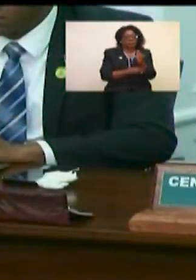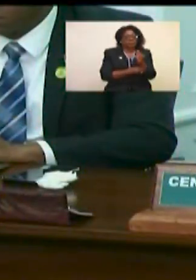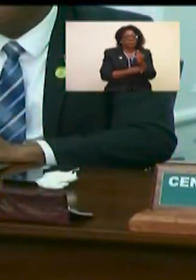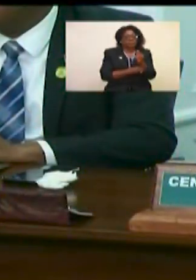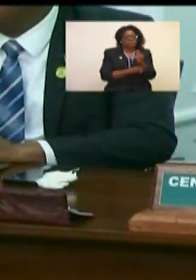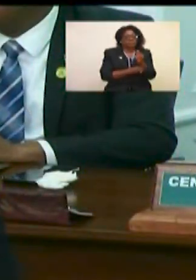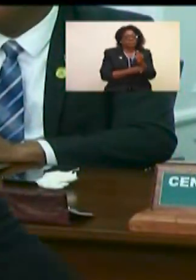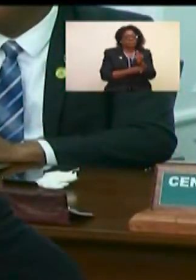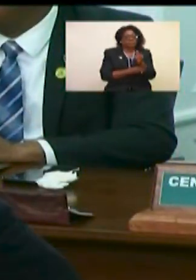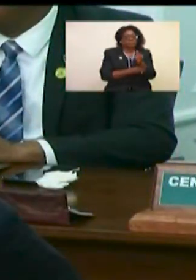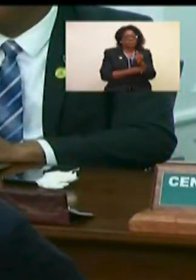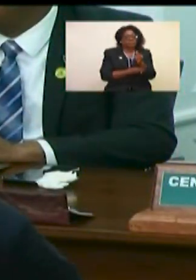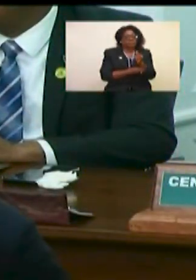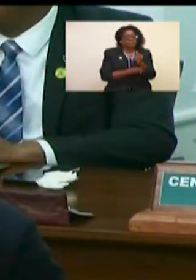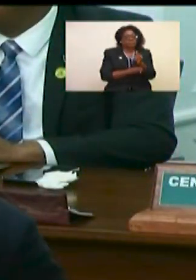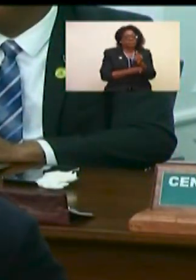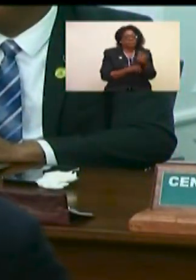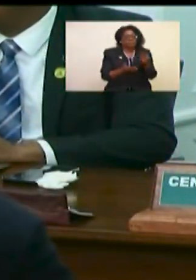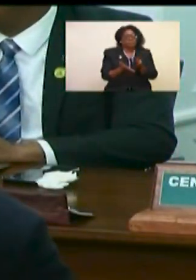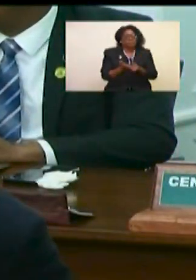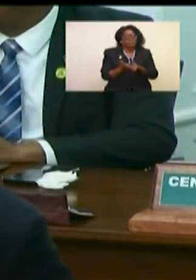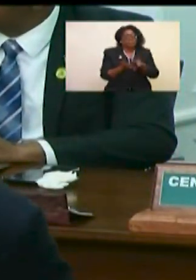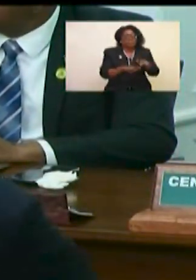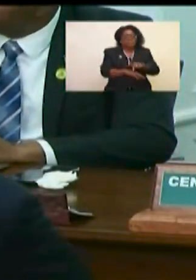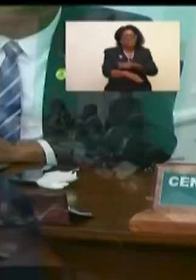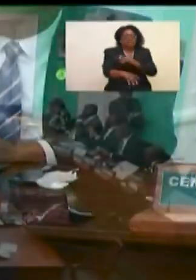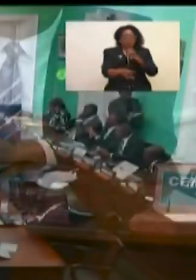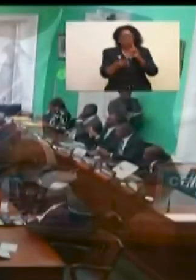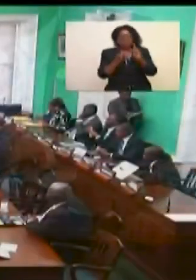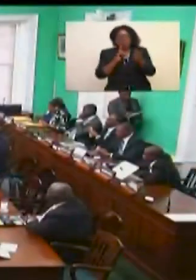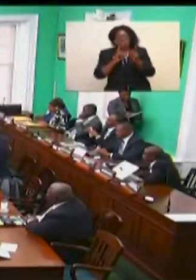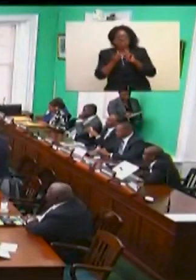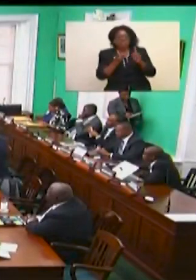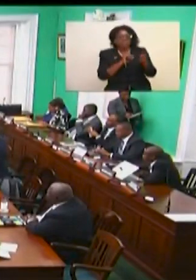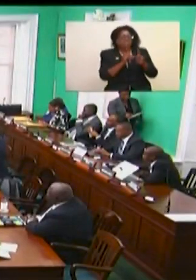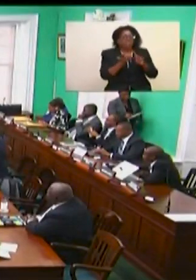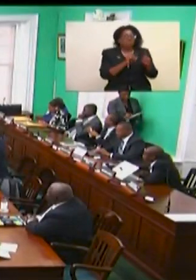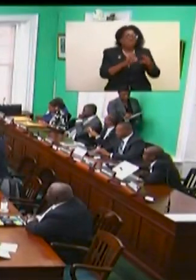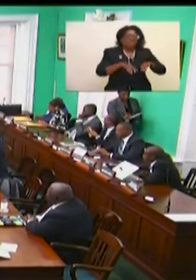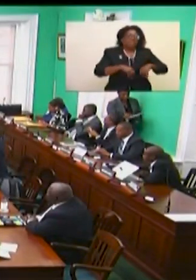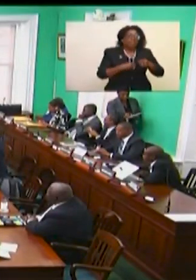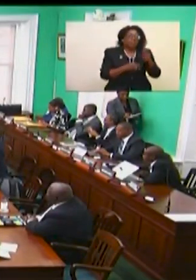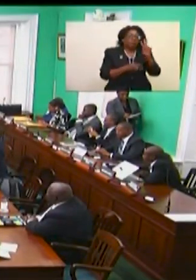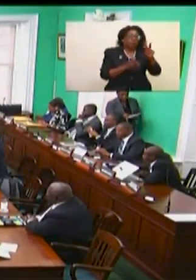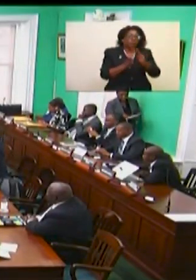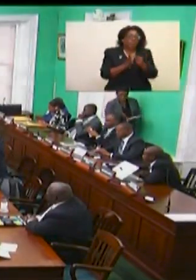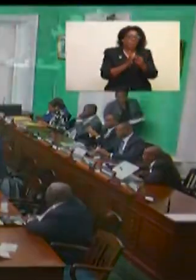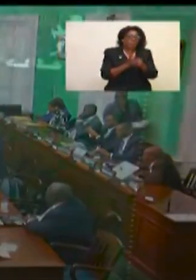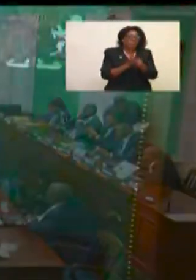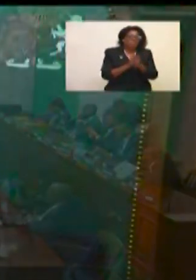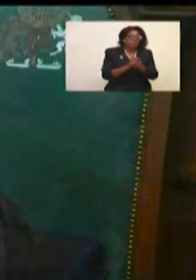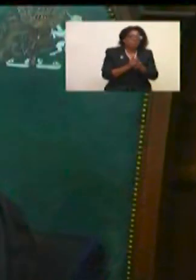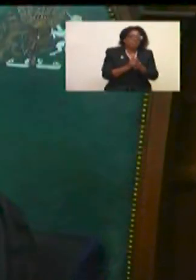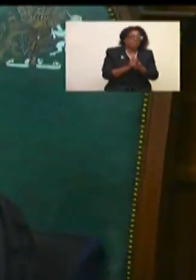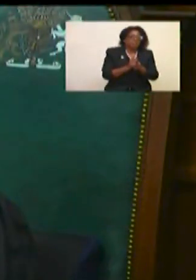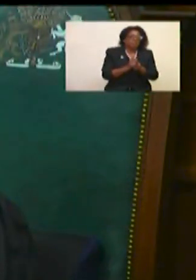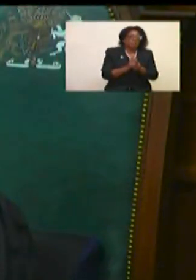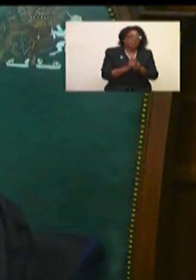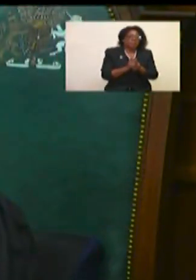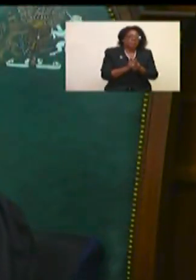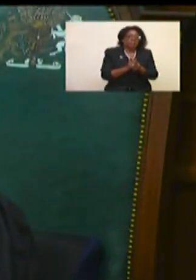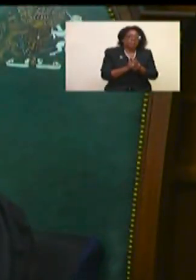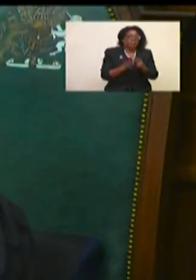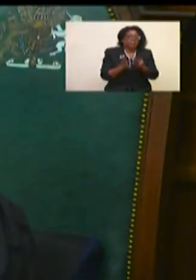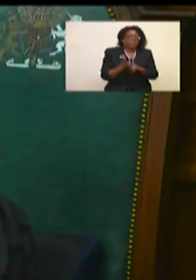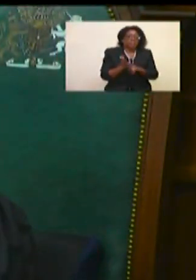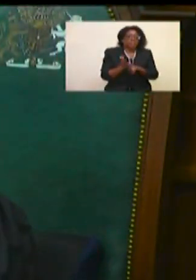Now, this is a long discussion. Madam Speaker, I'm not going to be I will long. Give you 2 minutes. I'm not going to be long. To make a comment, because this